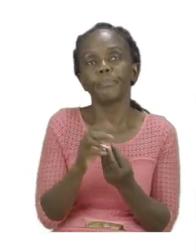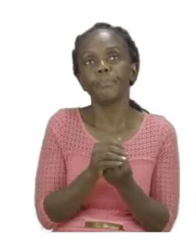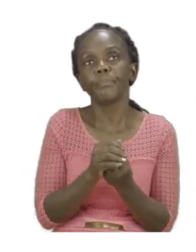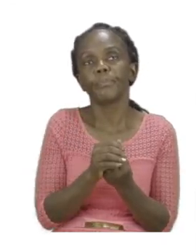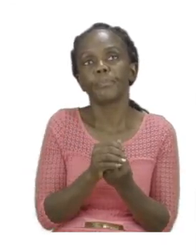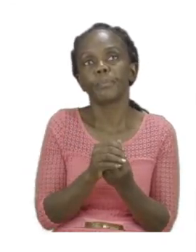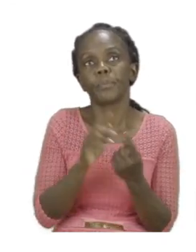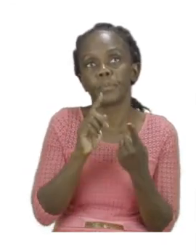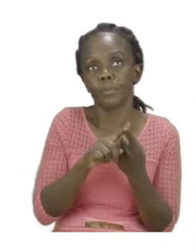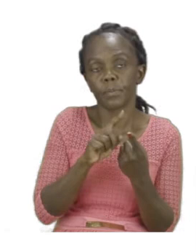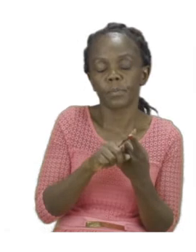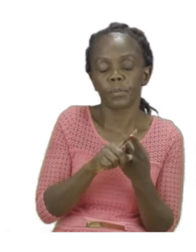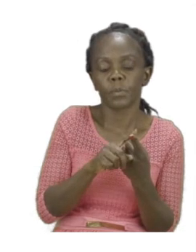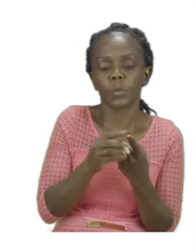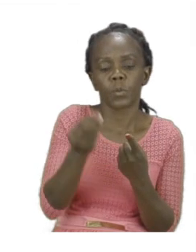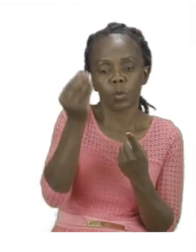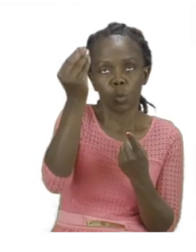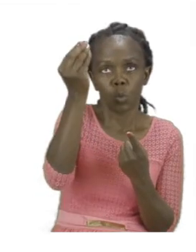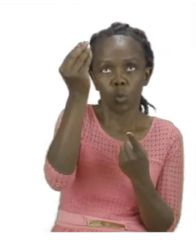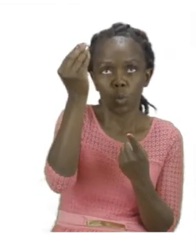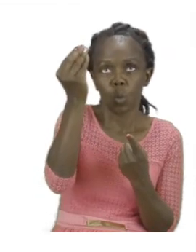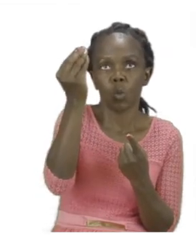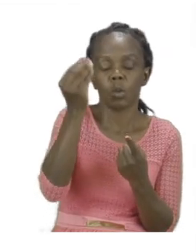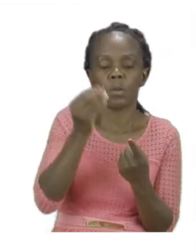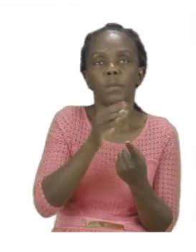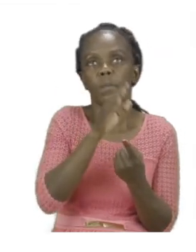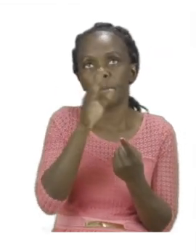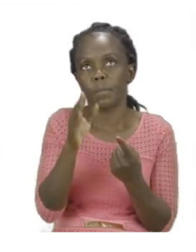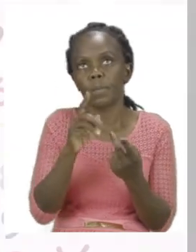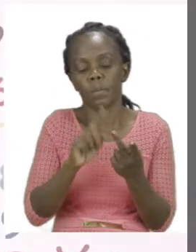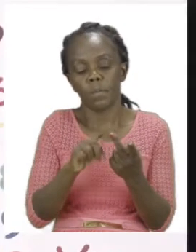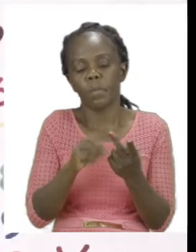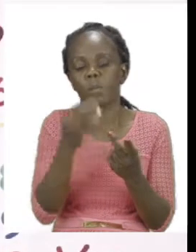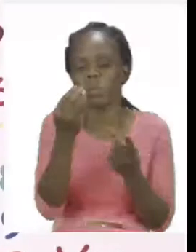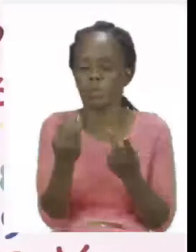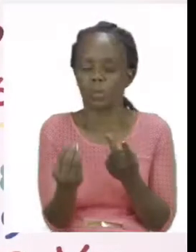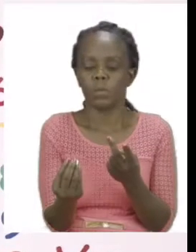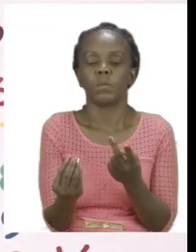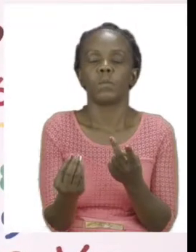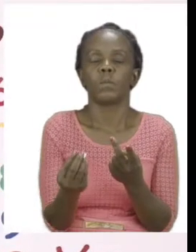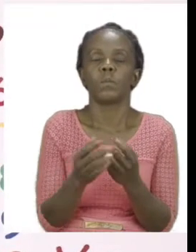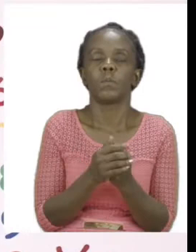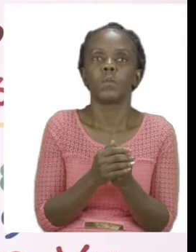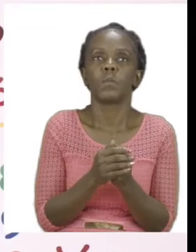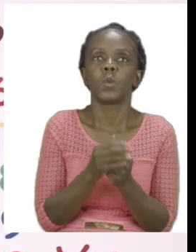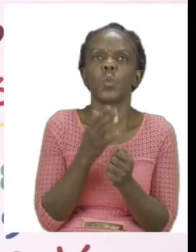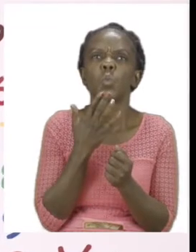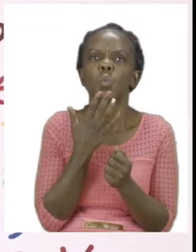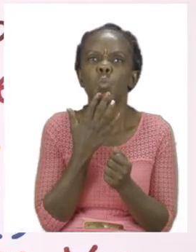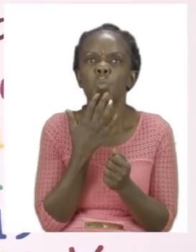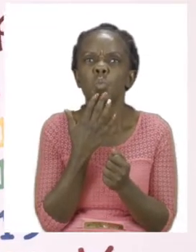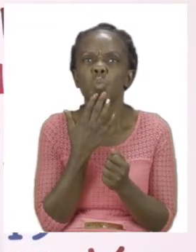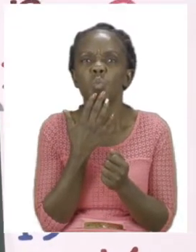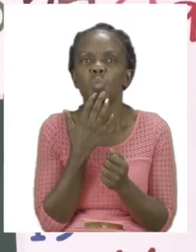draw them in the boxes that you can see. So let us take a look at the board to see what tall and short family members look